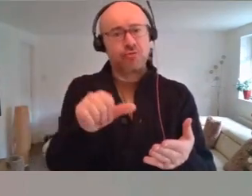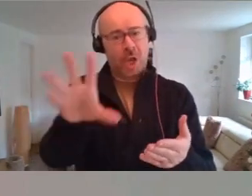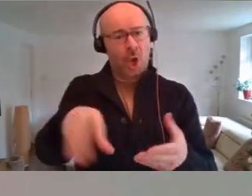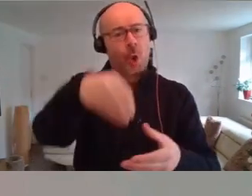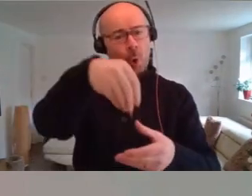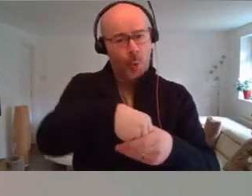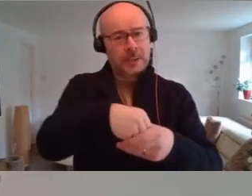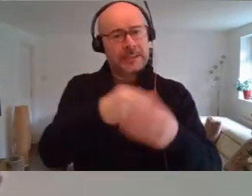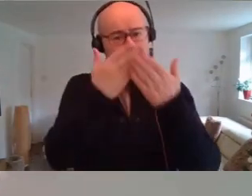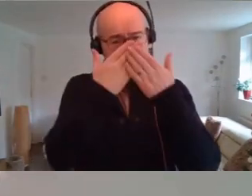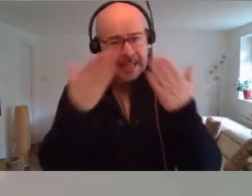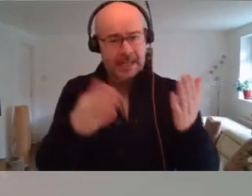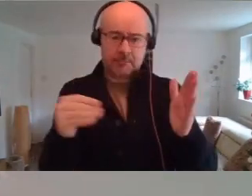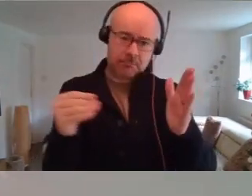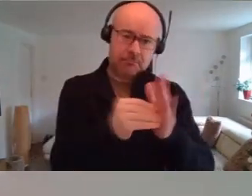legislation.